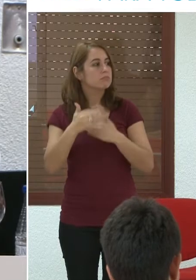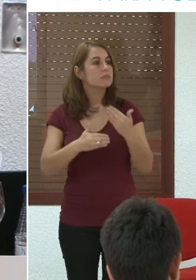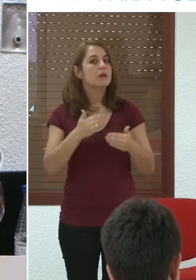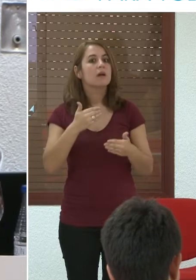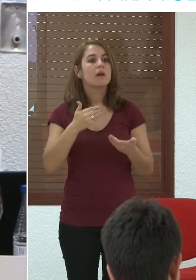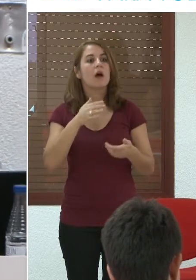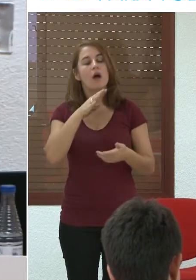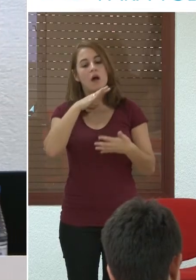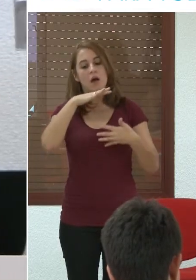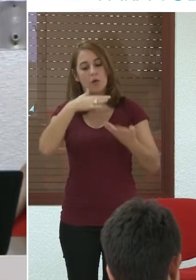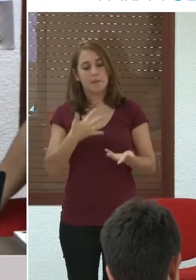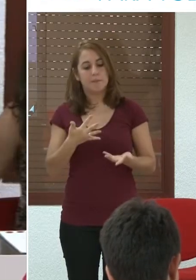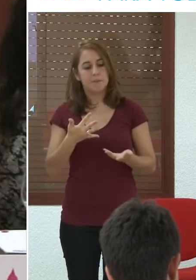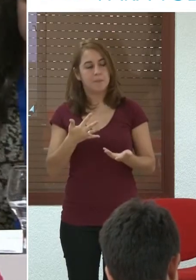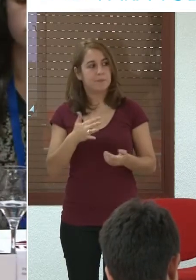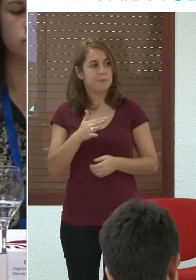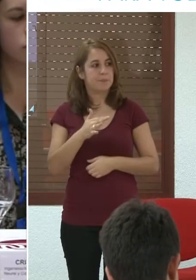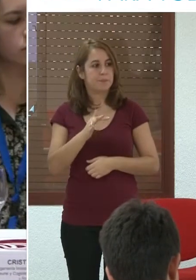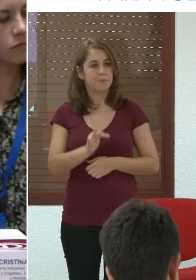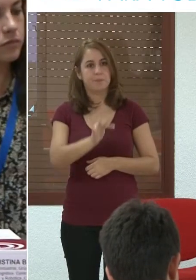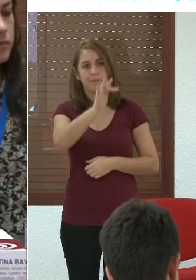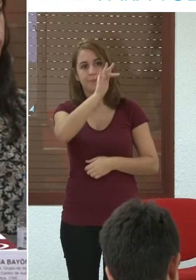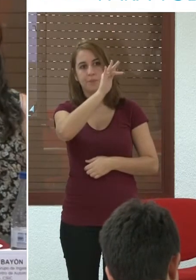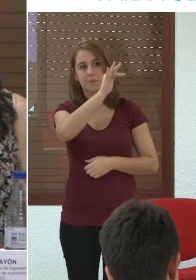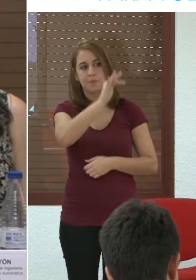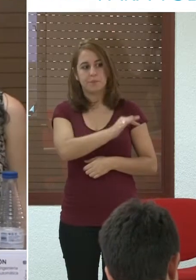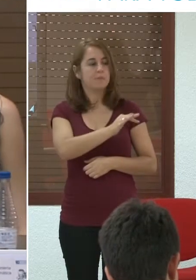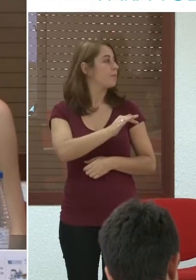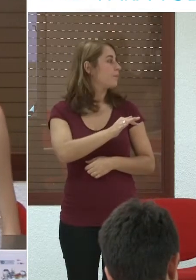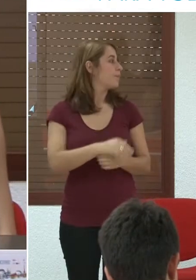we're doing okay on time. Now we're going.